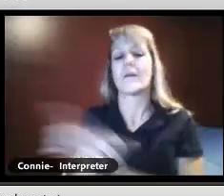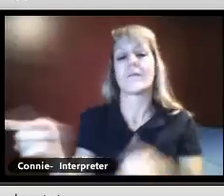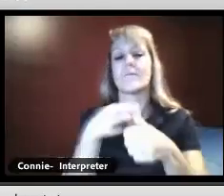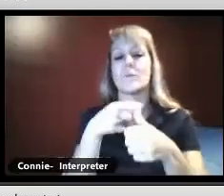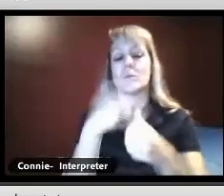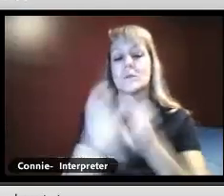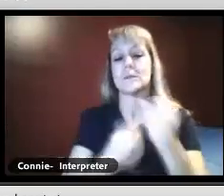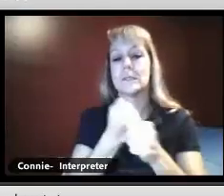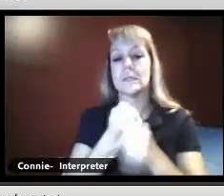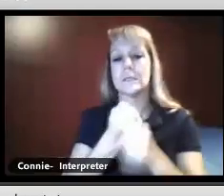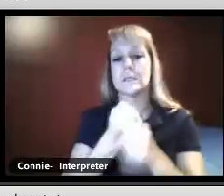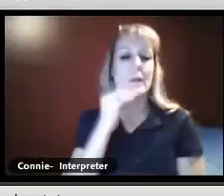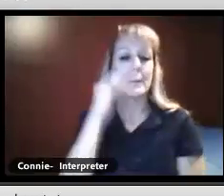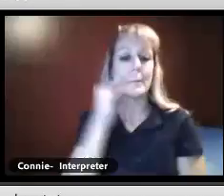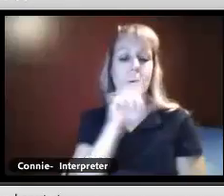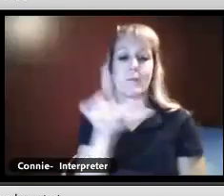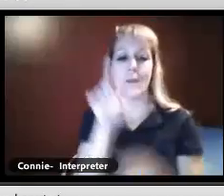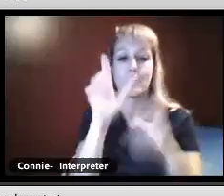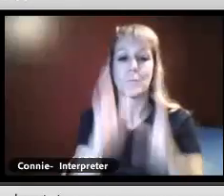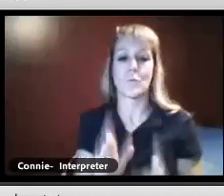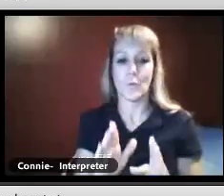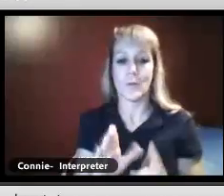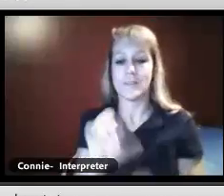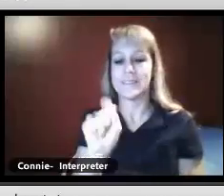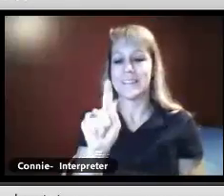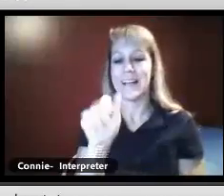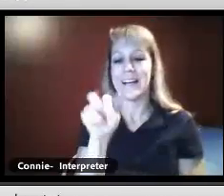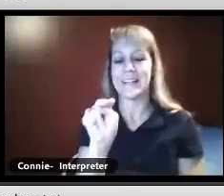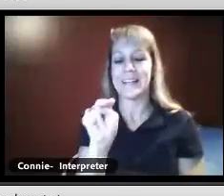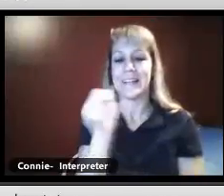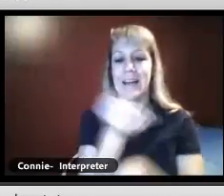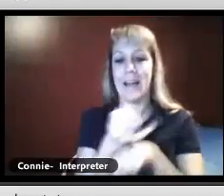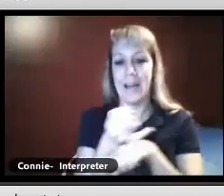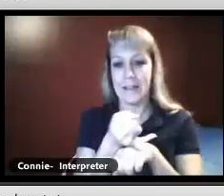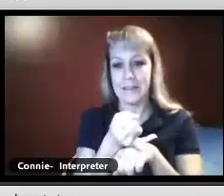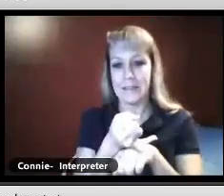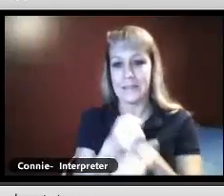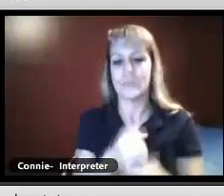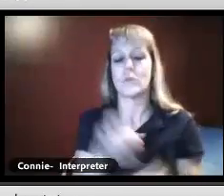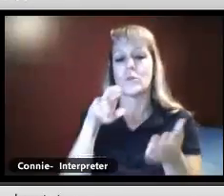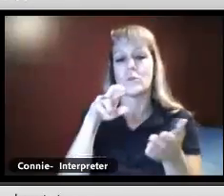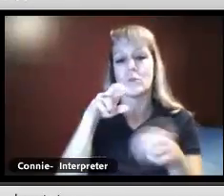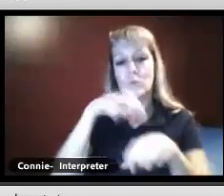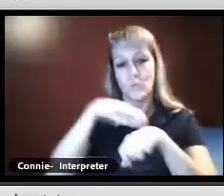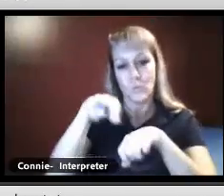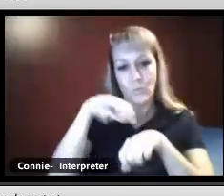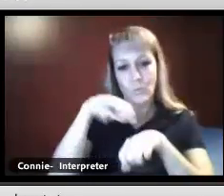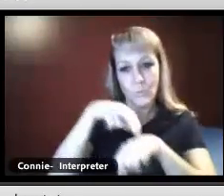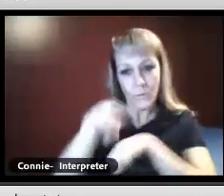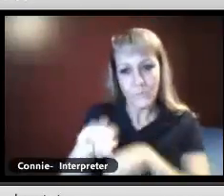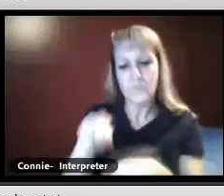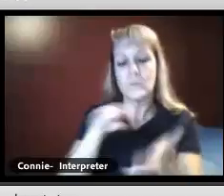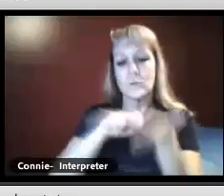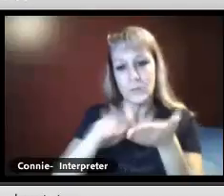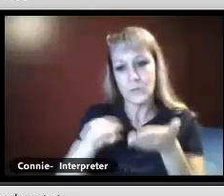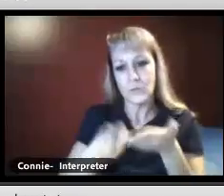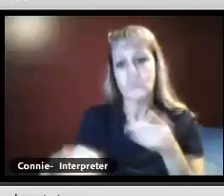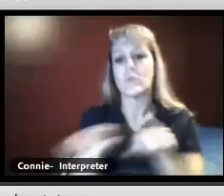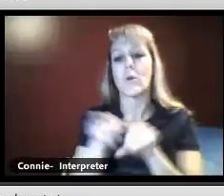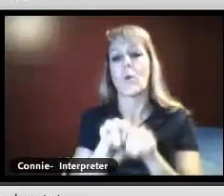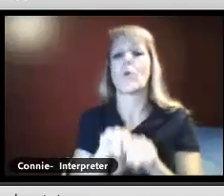experienced librarian at the College of Staten Island and as reference, research, and outreach librarian at Samford University in